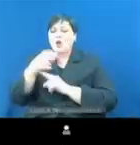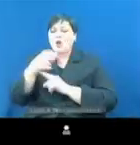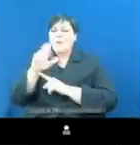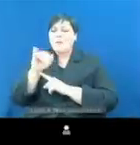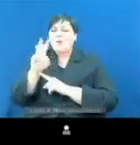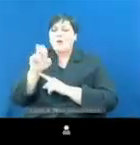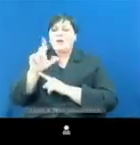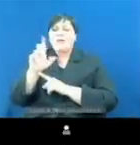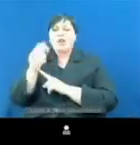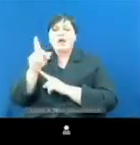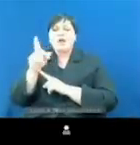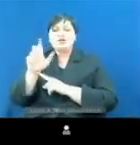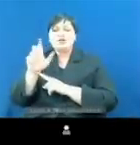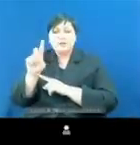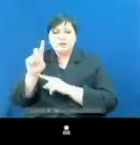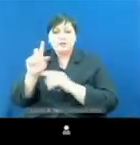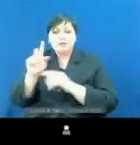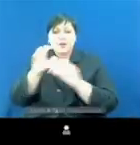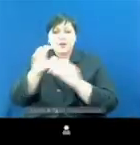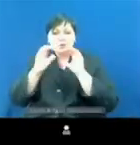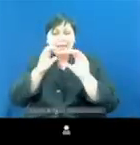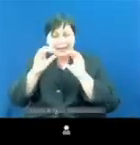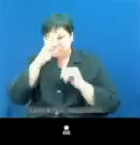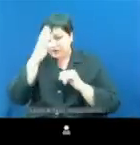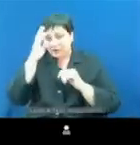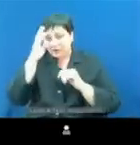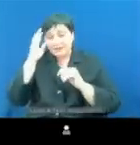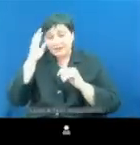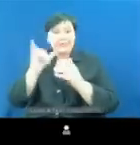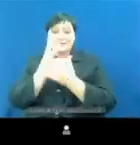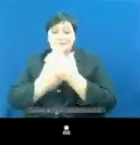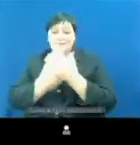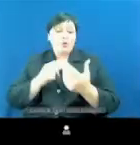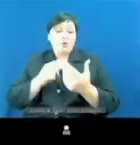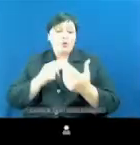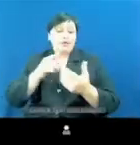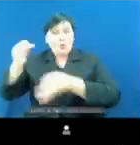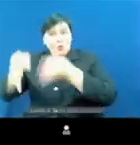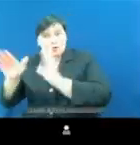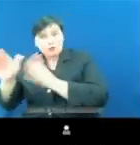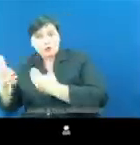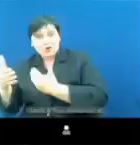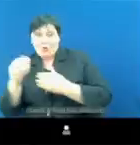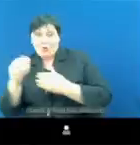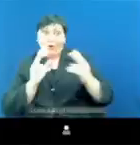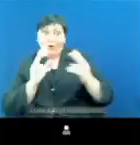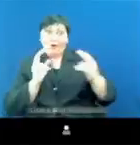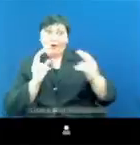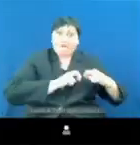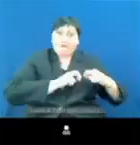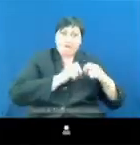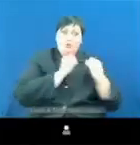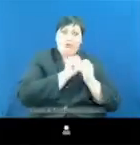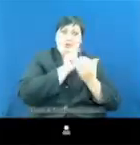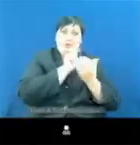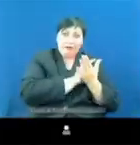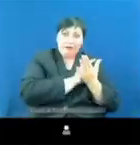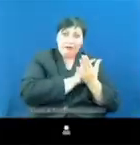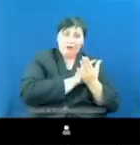apply to both courtroom interpreting and to legal as well as quasi-legal interpreting.